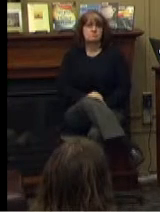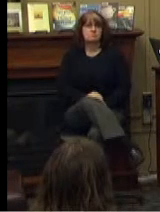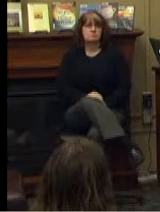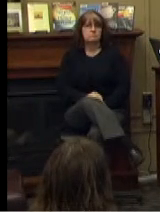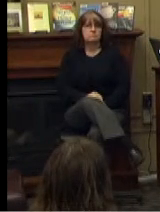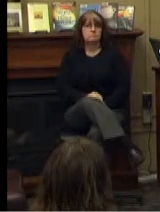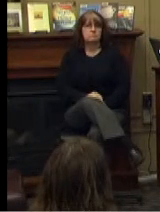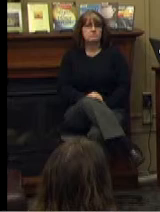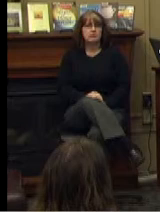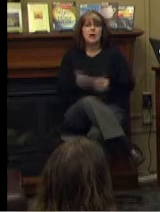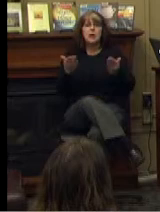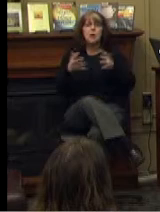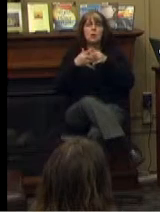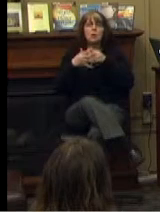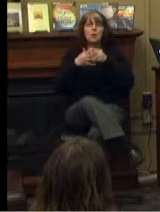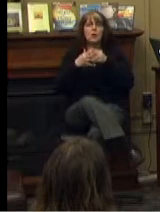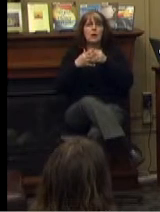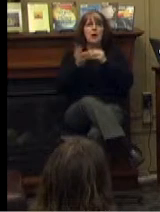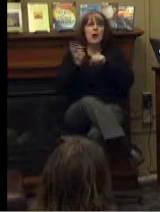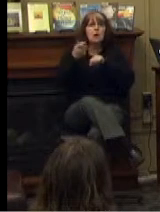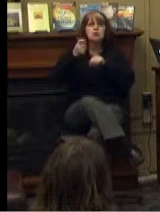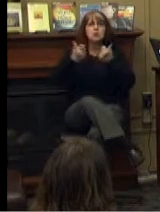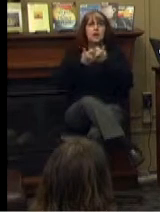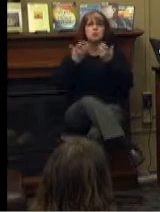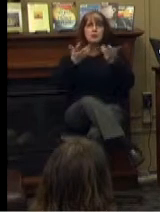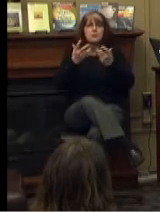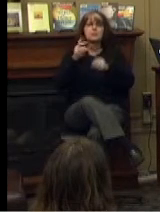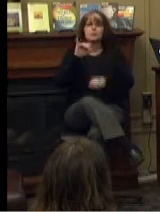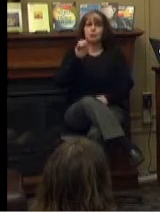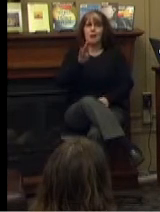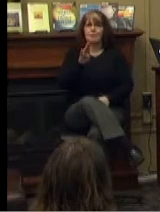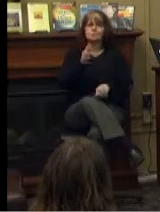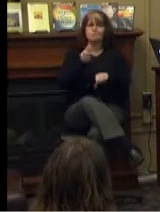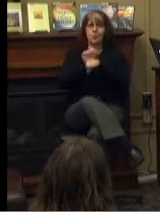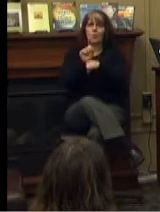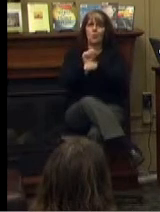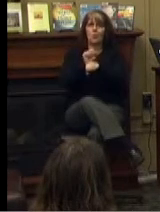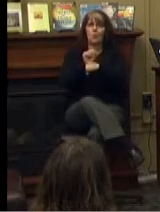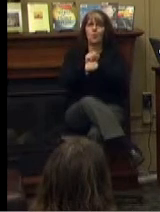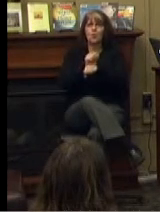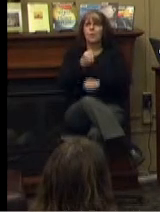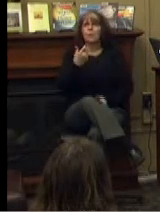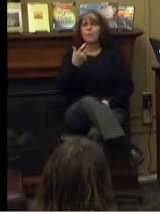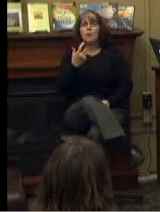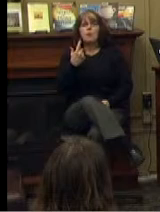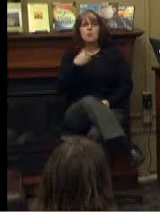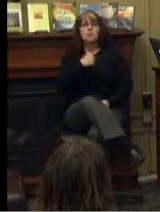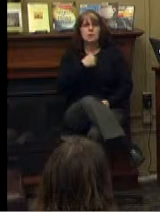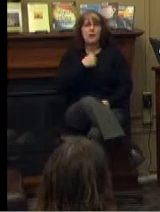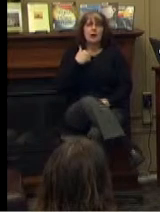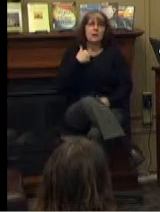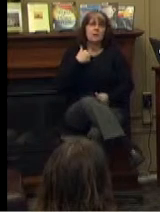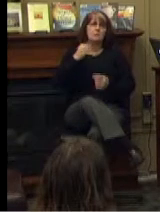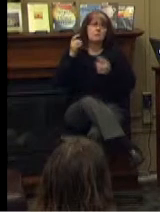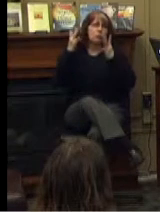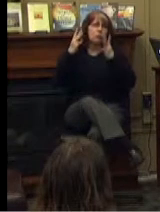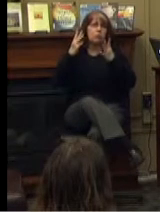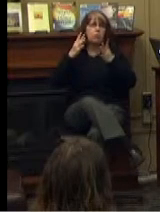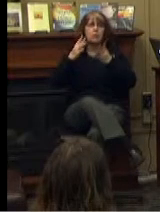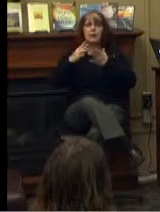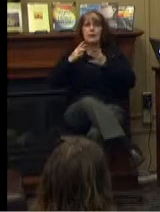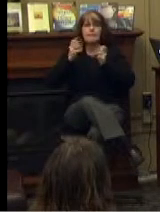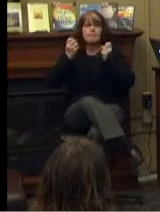Here in America, here's the biggest challenge, employment, right? So we had all this crisis and people were laid off. And believe